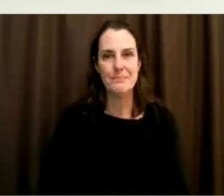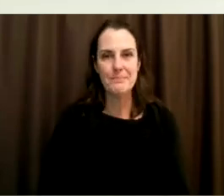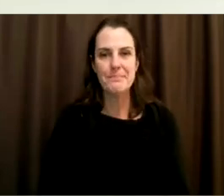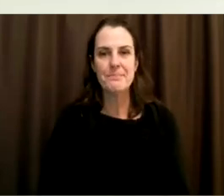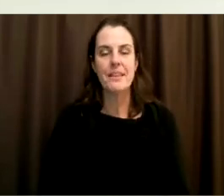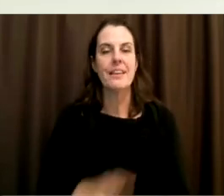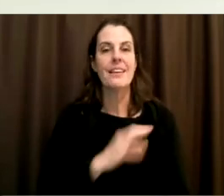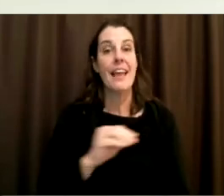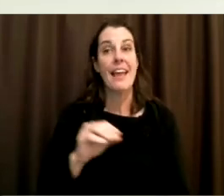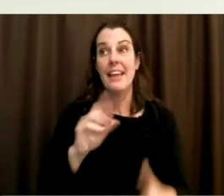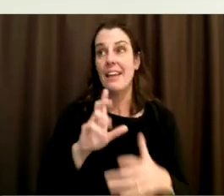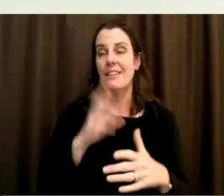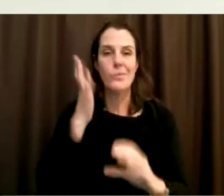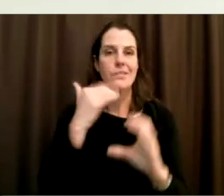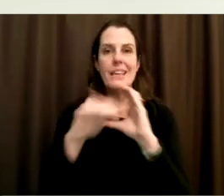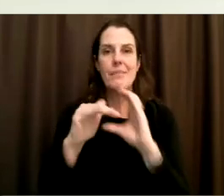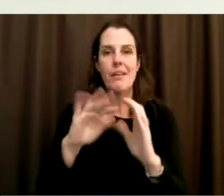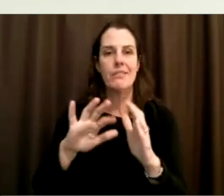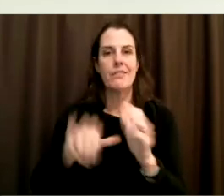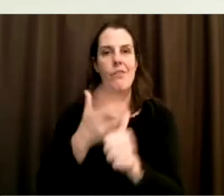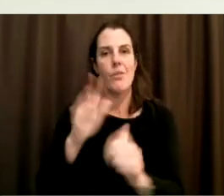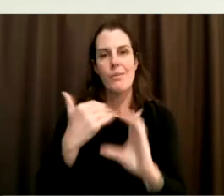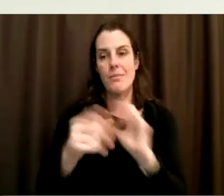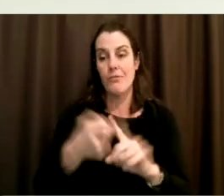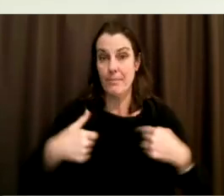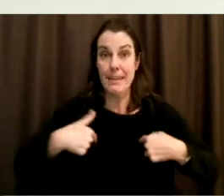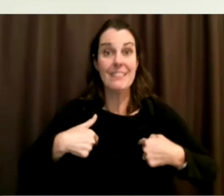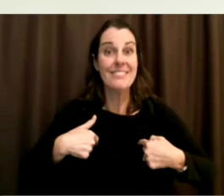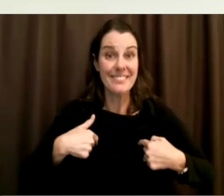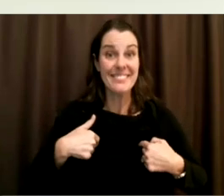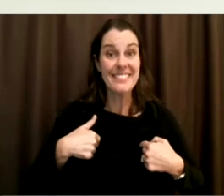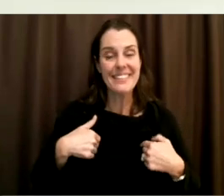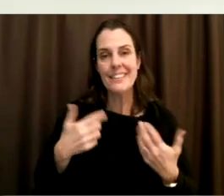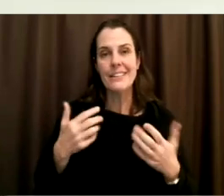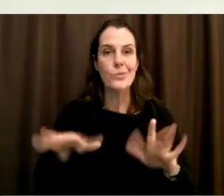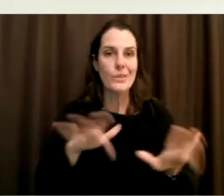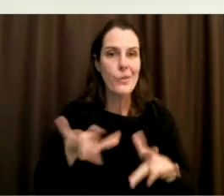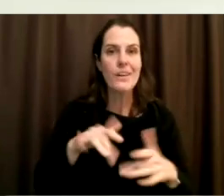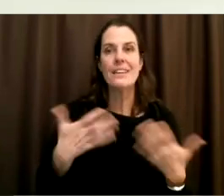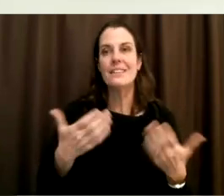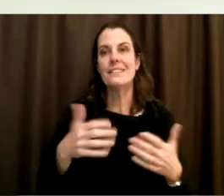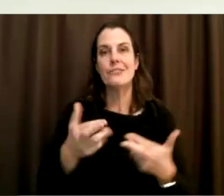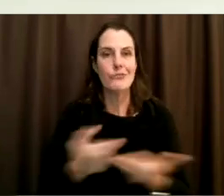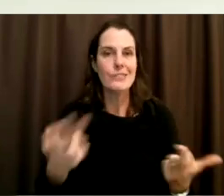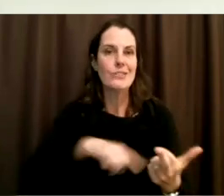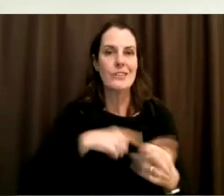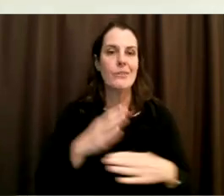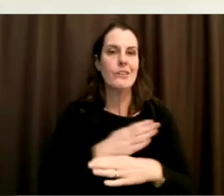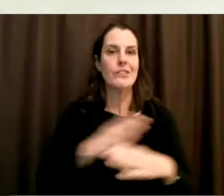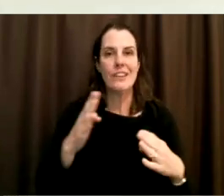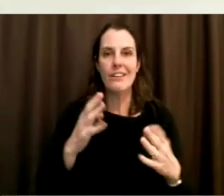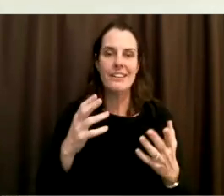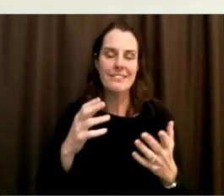And look for a follow-up email from me with, just kind of recordings and some of the resources that were shared in the chat